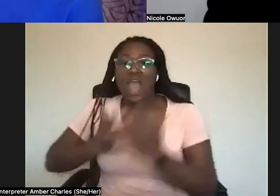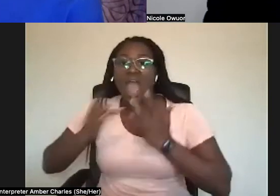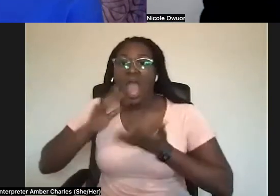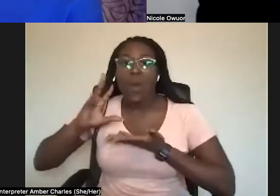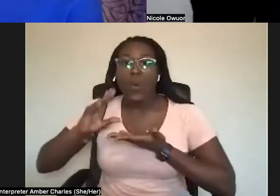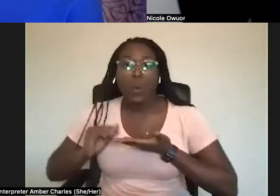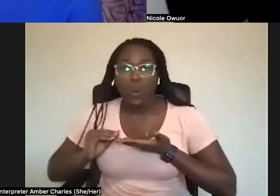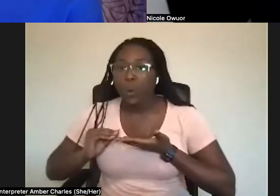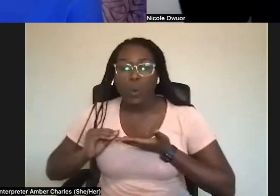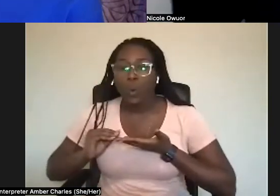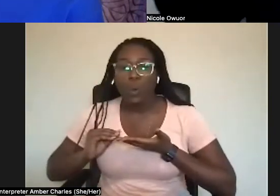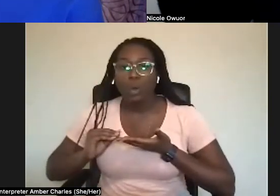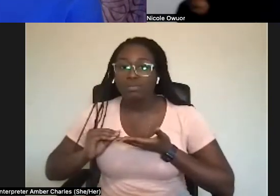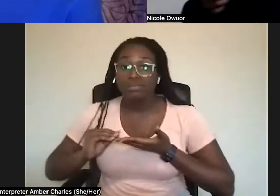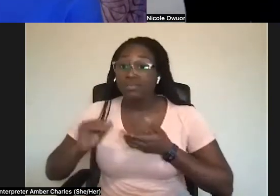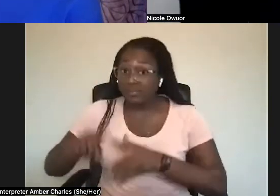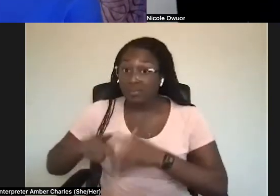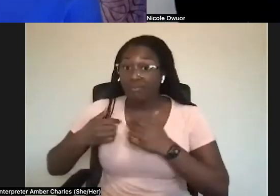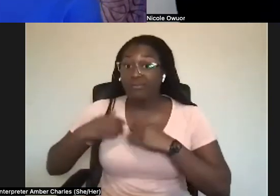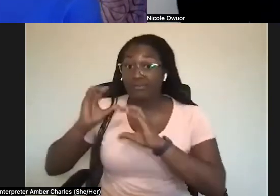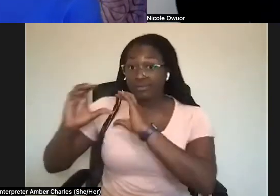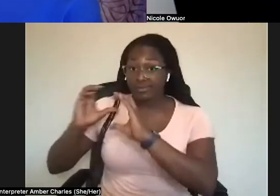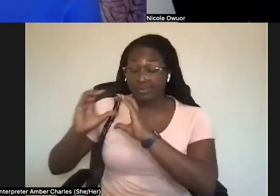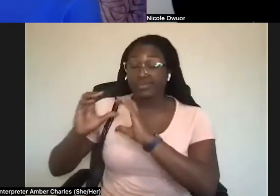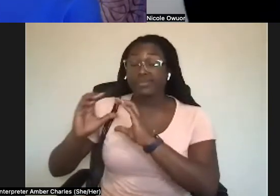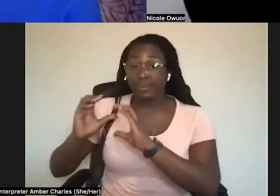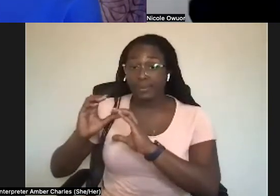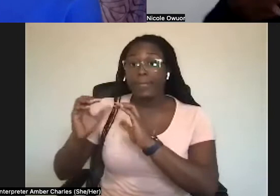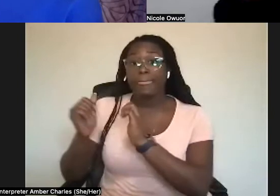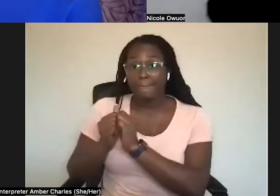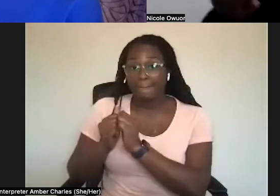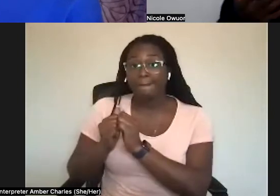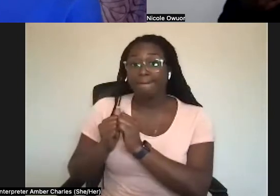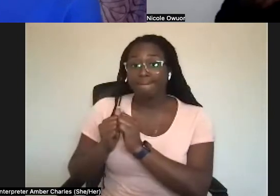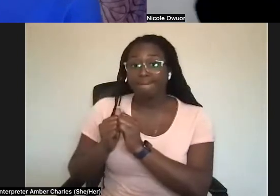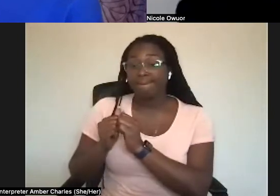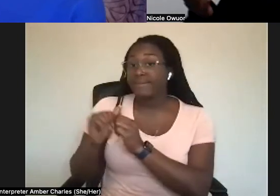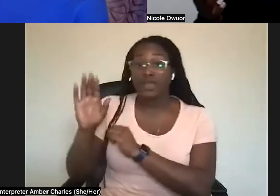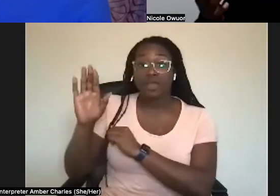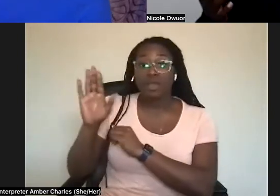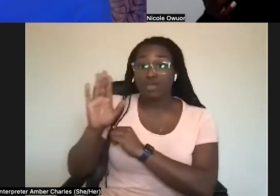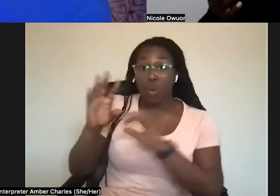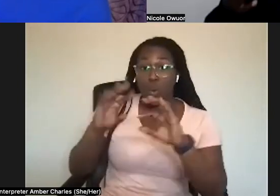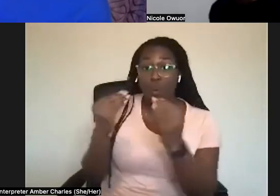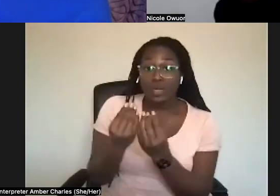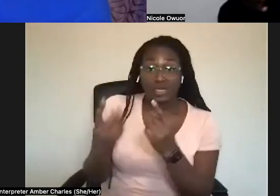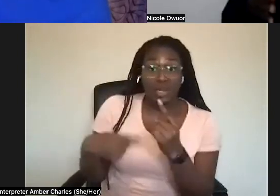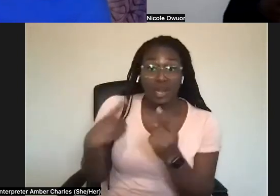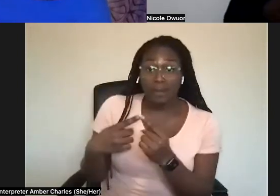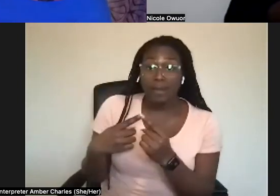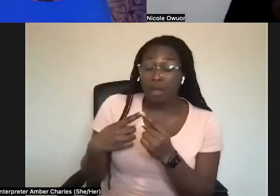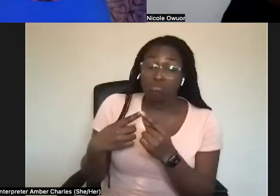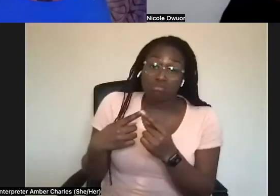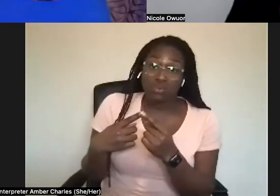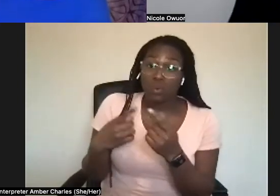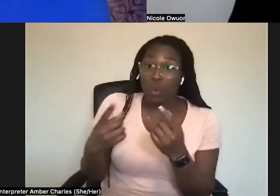you start having, you know, conversations with your organization about leaving, you're going to be